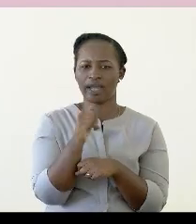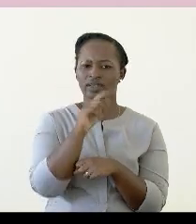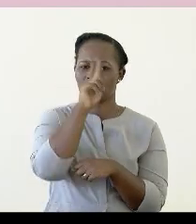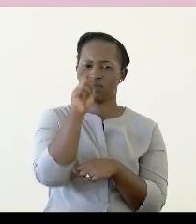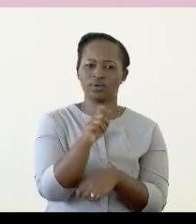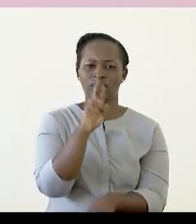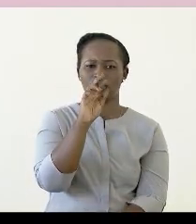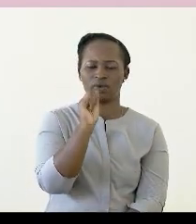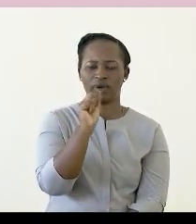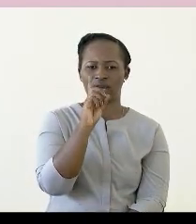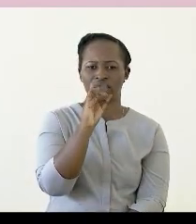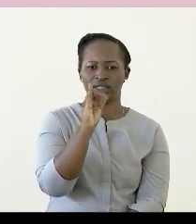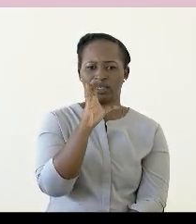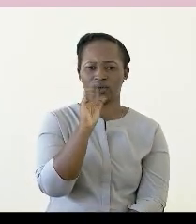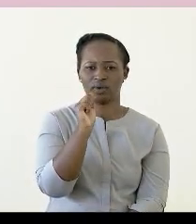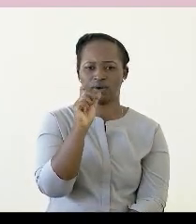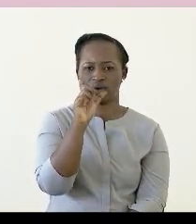radicals and compounds form?